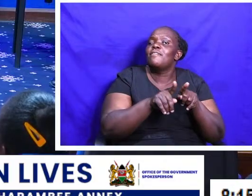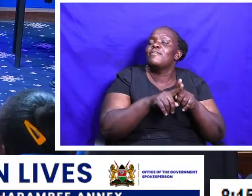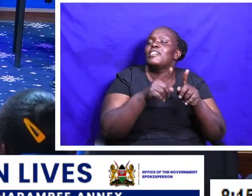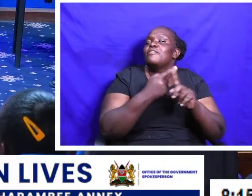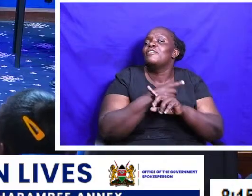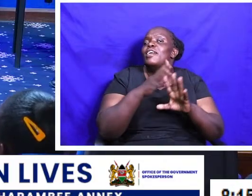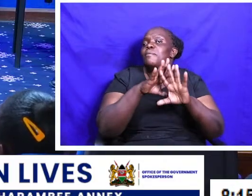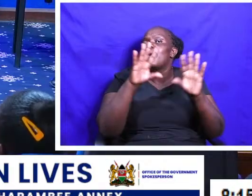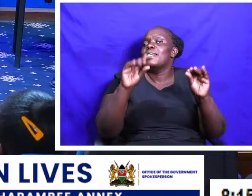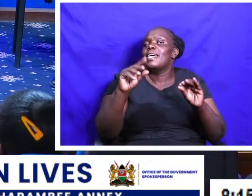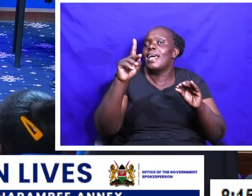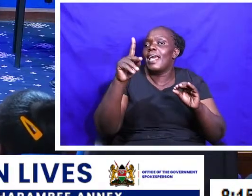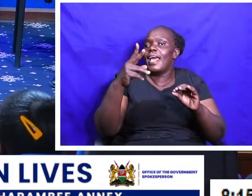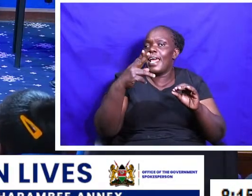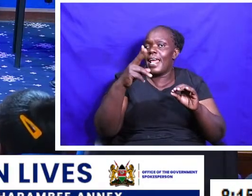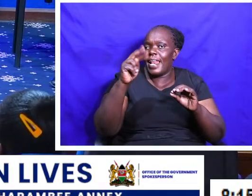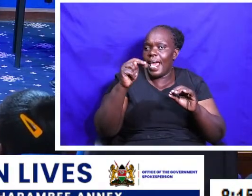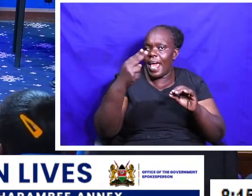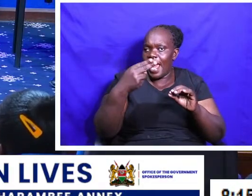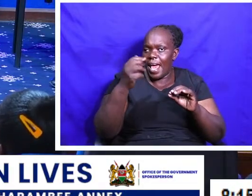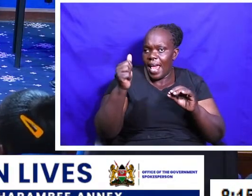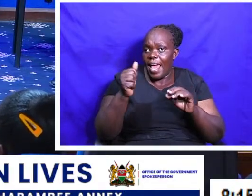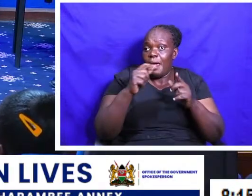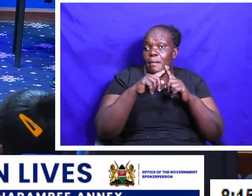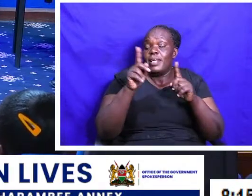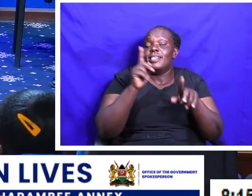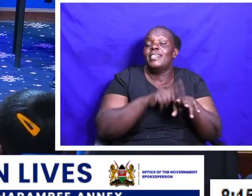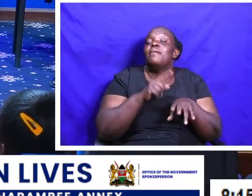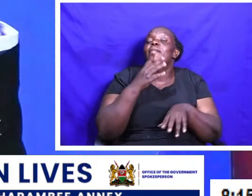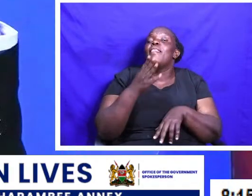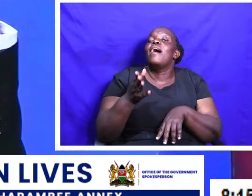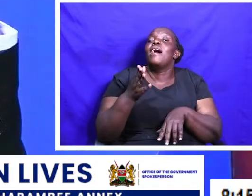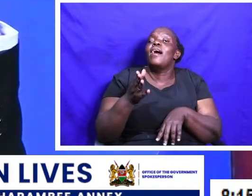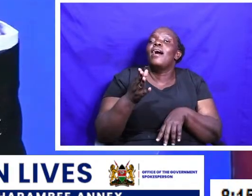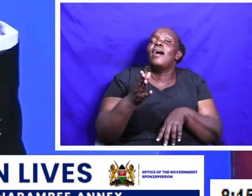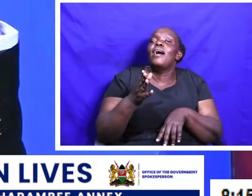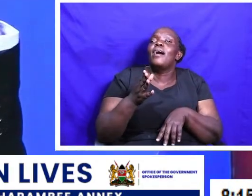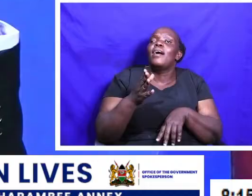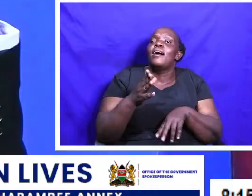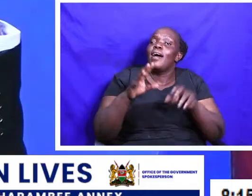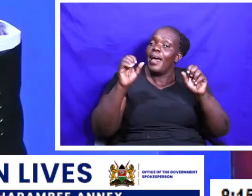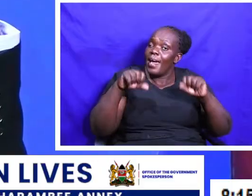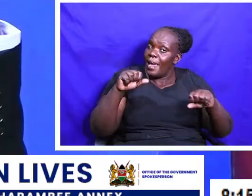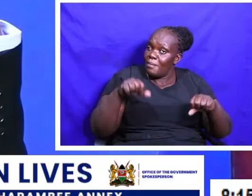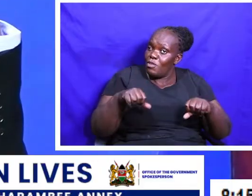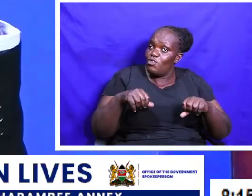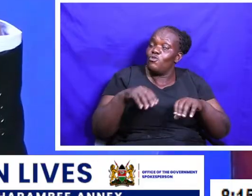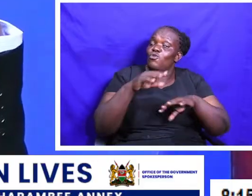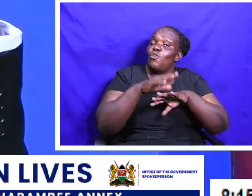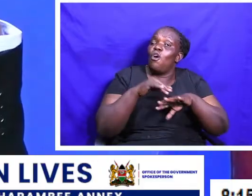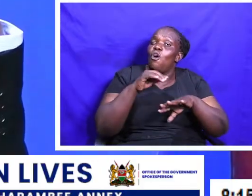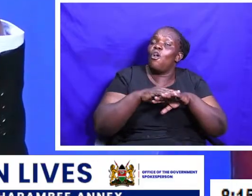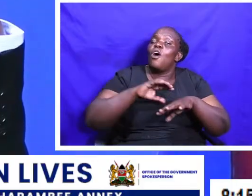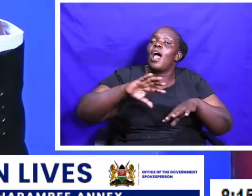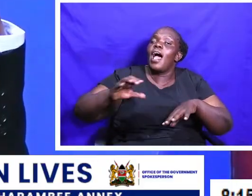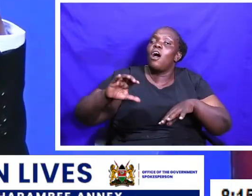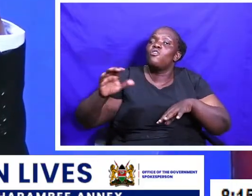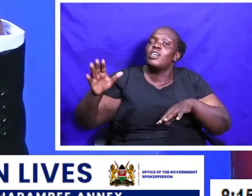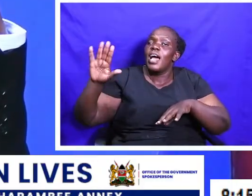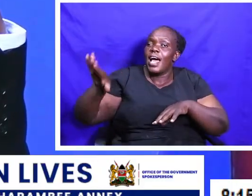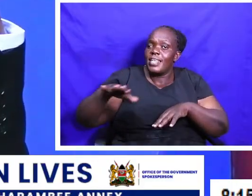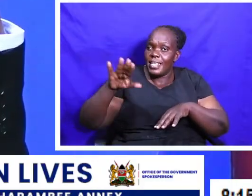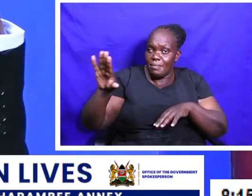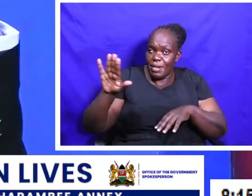Kera and Kenha. And but when I was there, I was able to convince the county